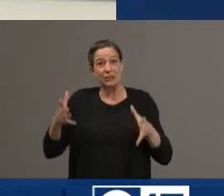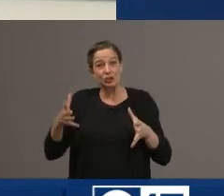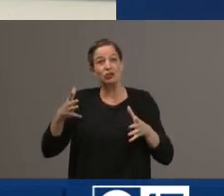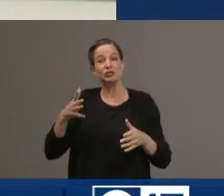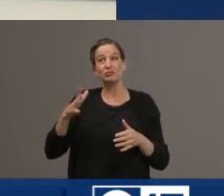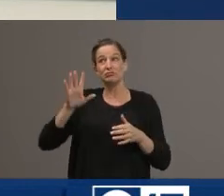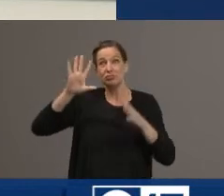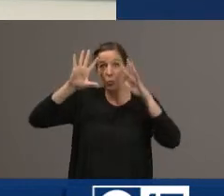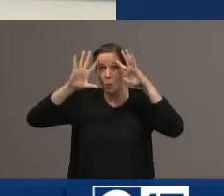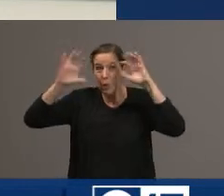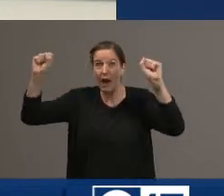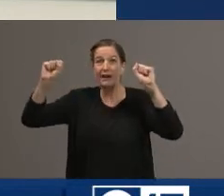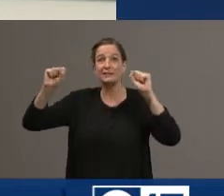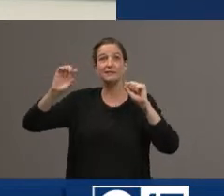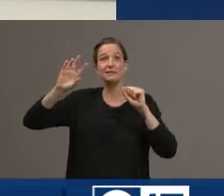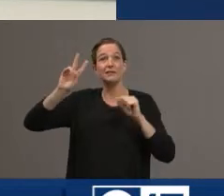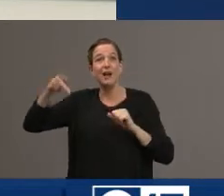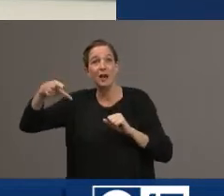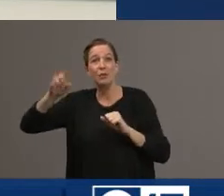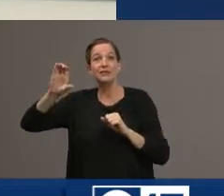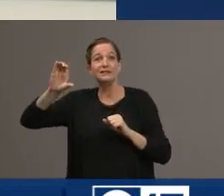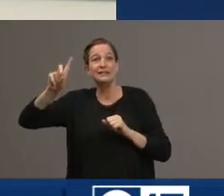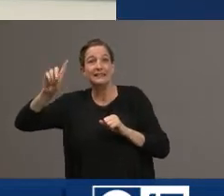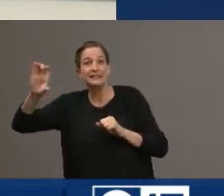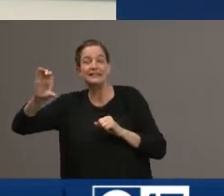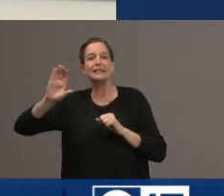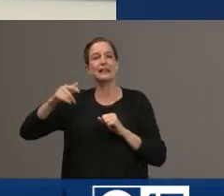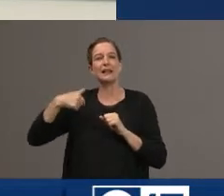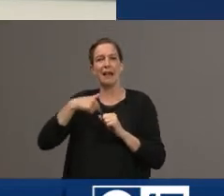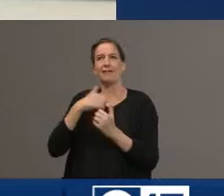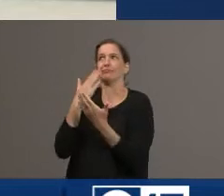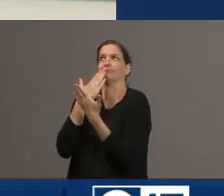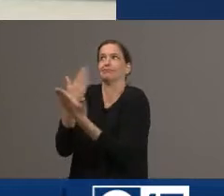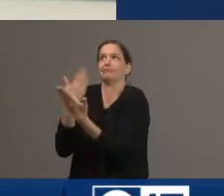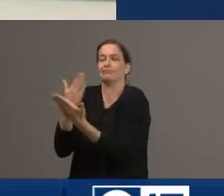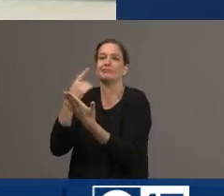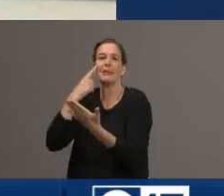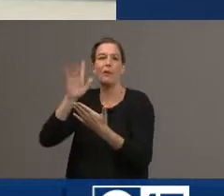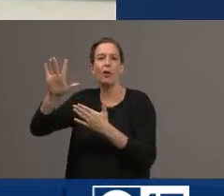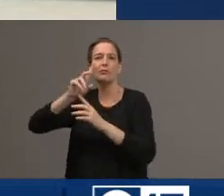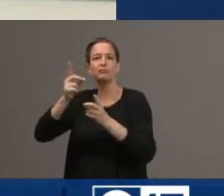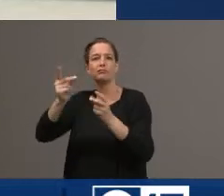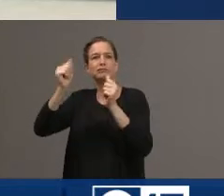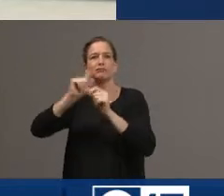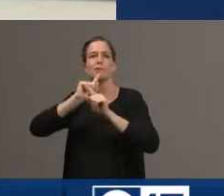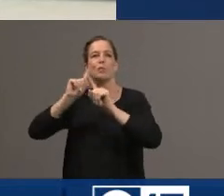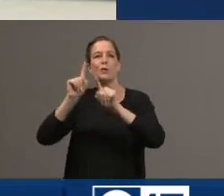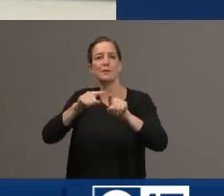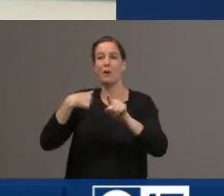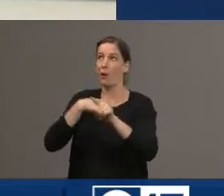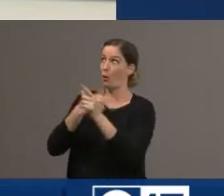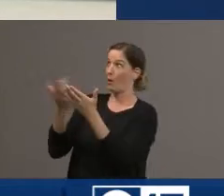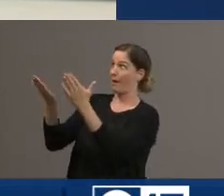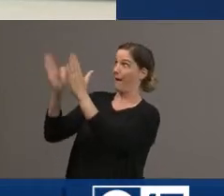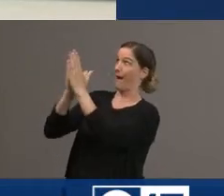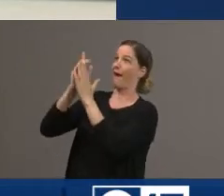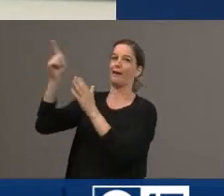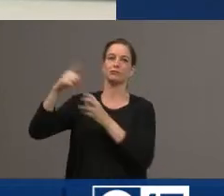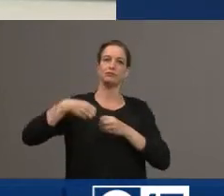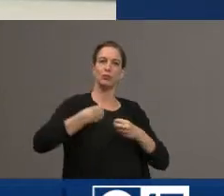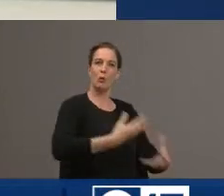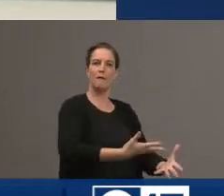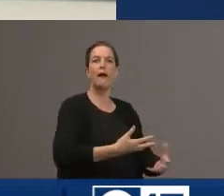responsiveness on our asks and their deliveries. We'll go to Dennis and then